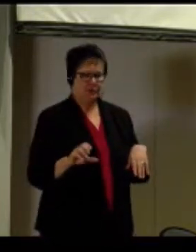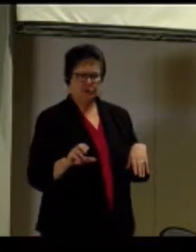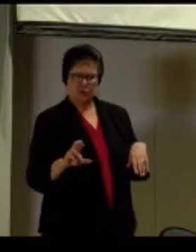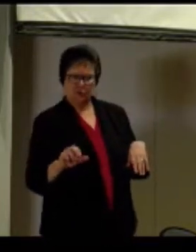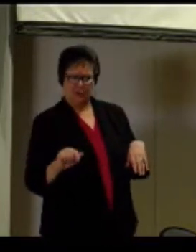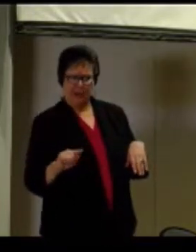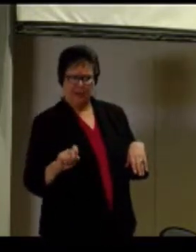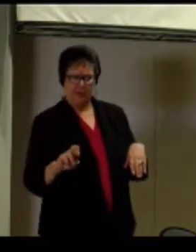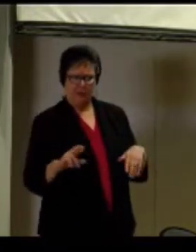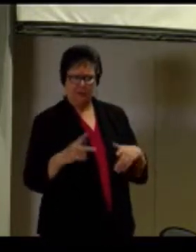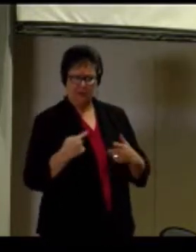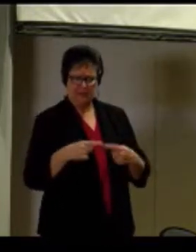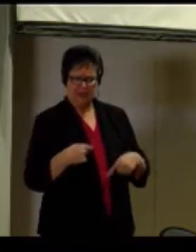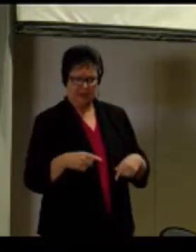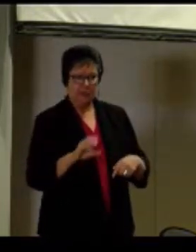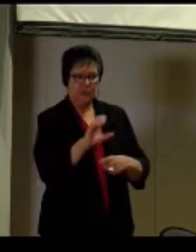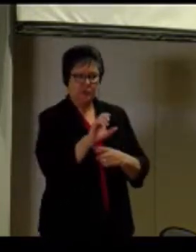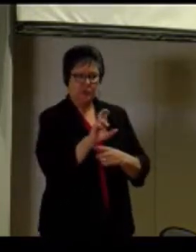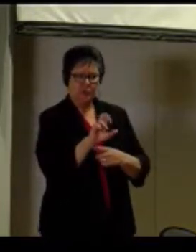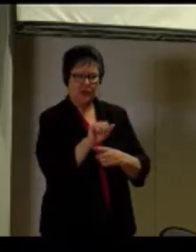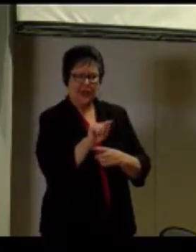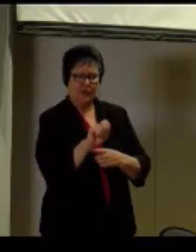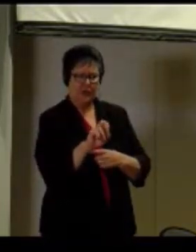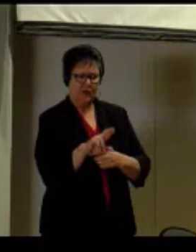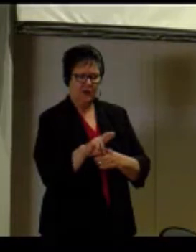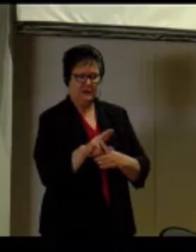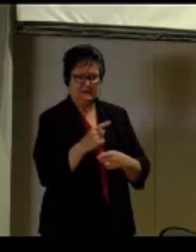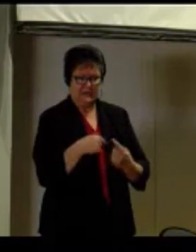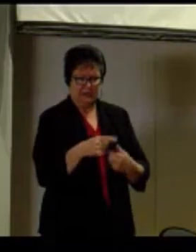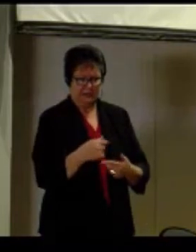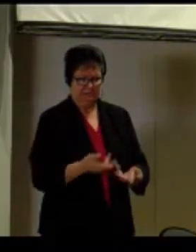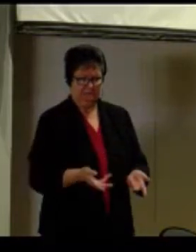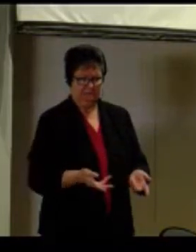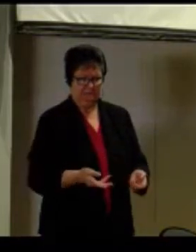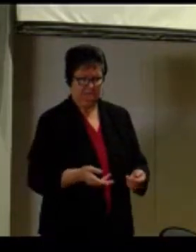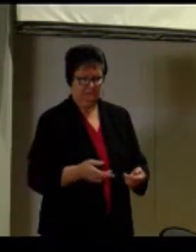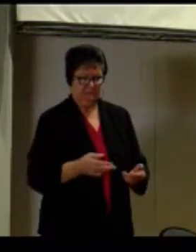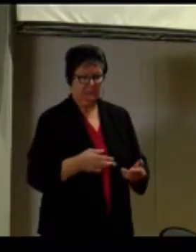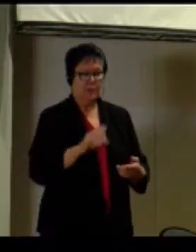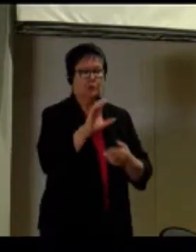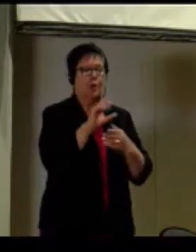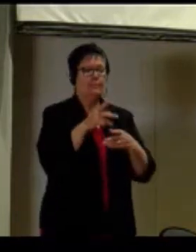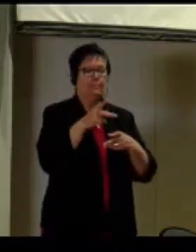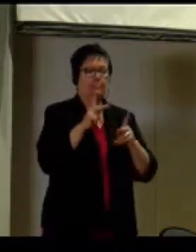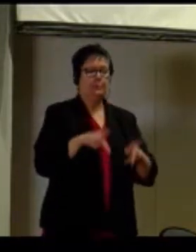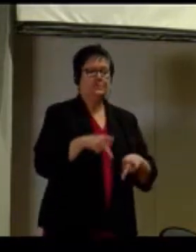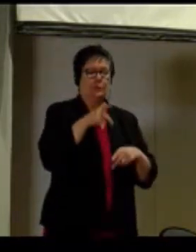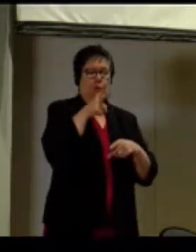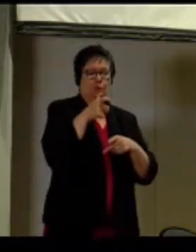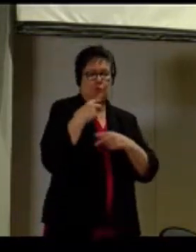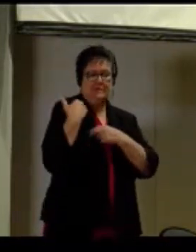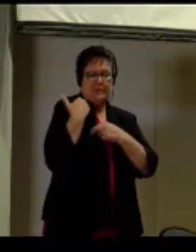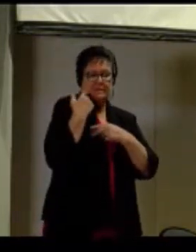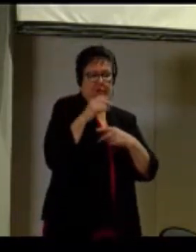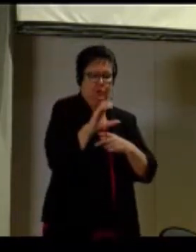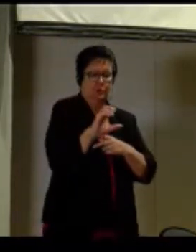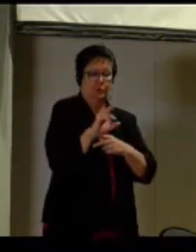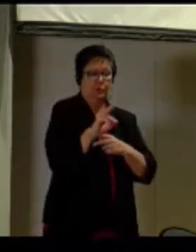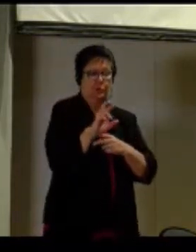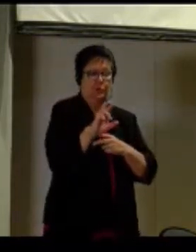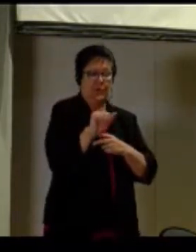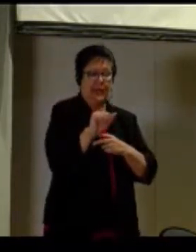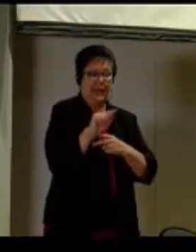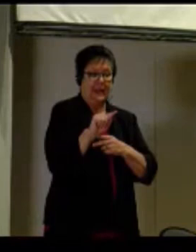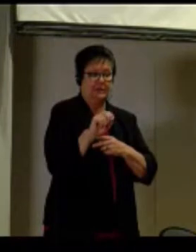So at the Smithsonian National Air and Space Museum, we're actually getting ready to undergo a transformation revitalization. We're